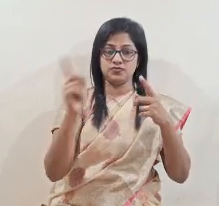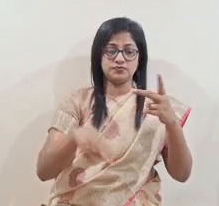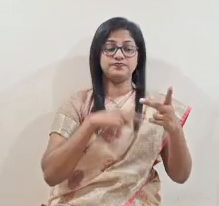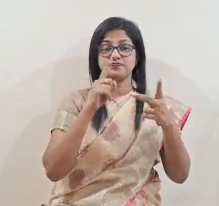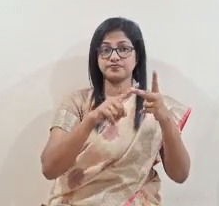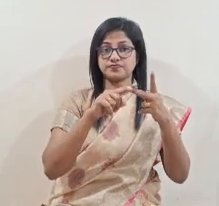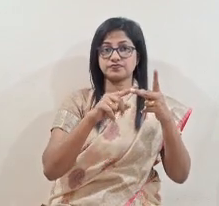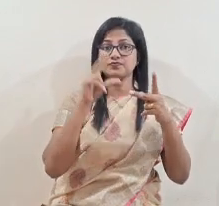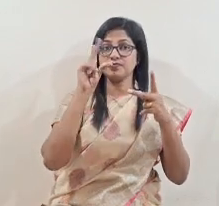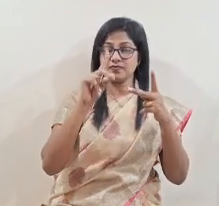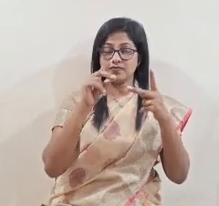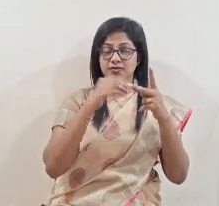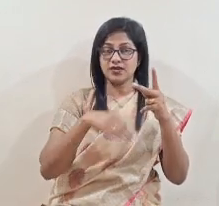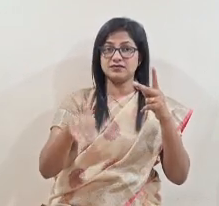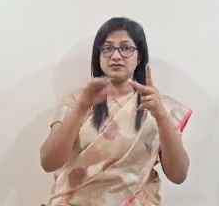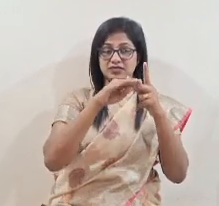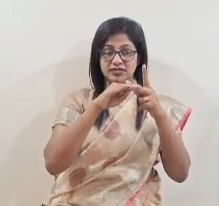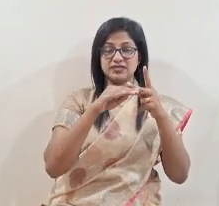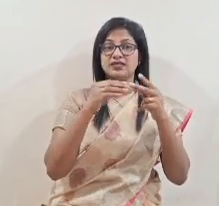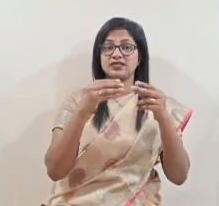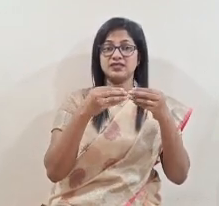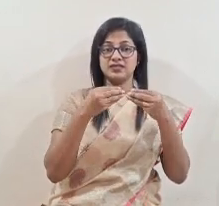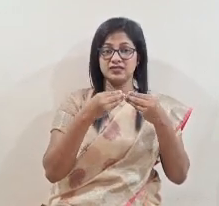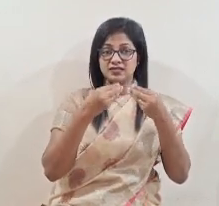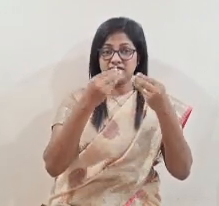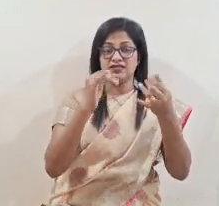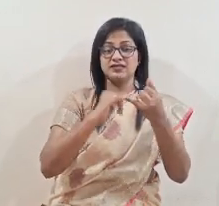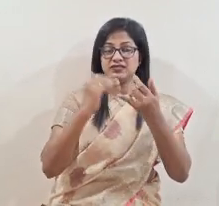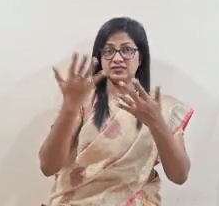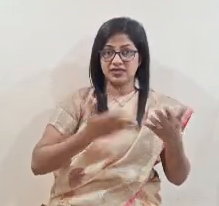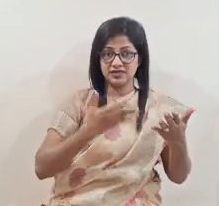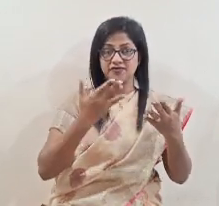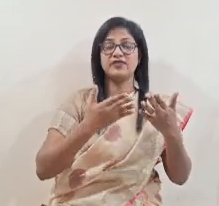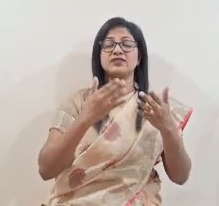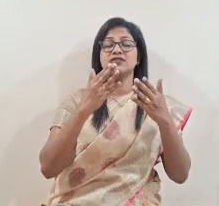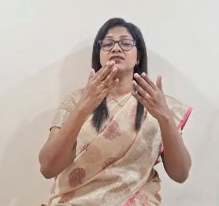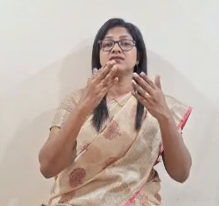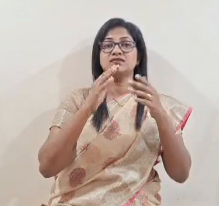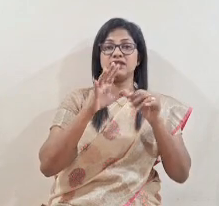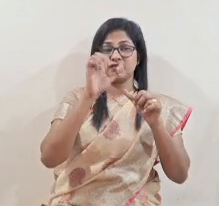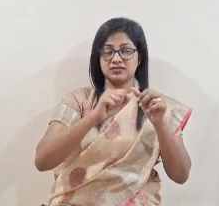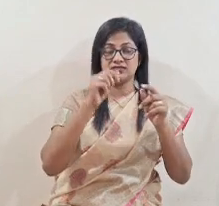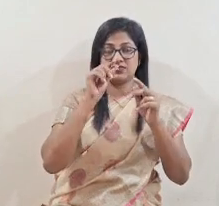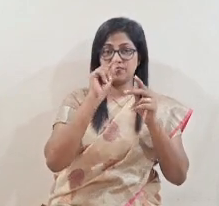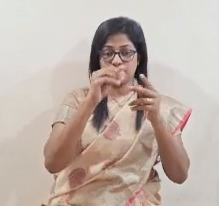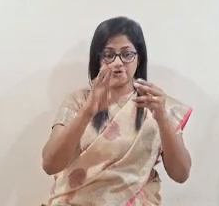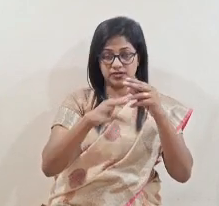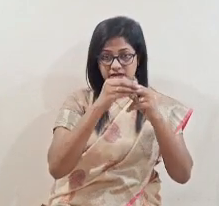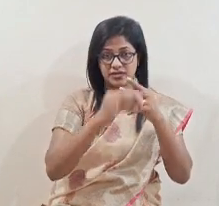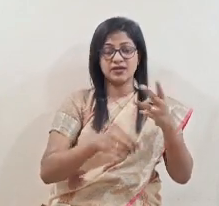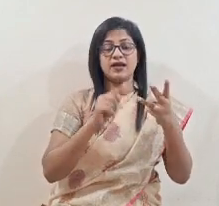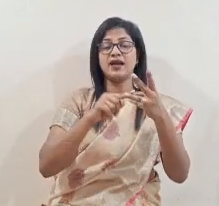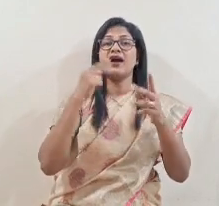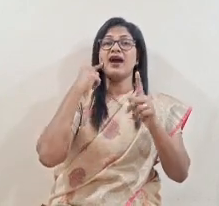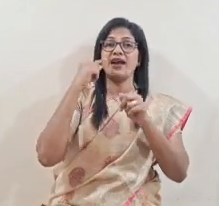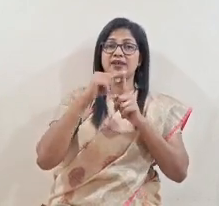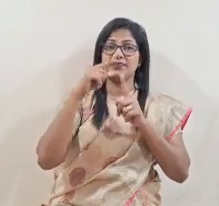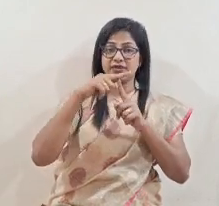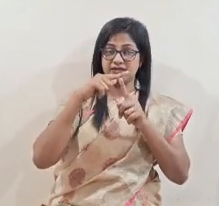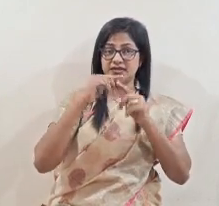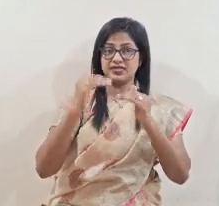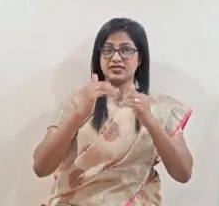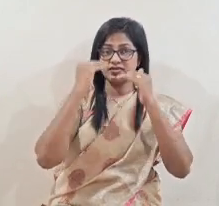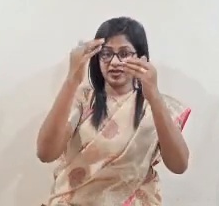also added up along with bus stop, railway stations, and metro stations. Then the calculation of AI will remain